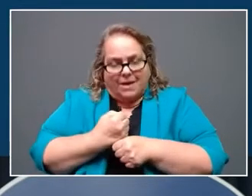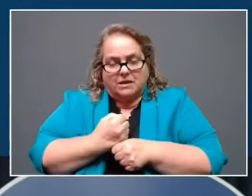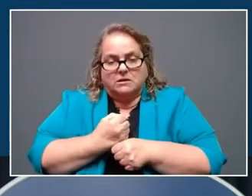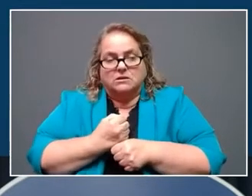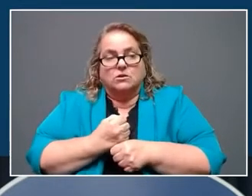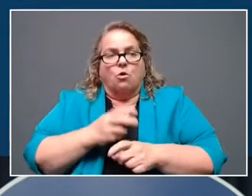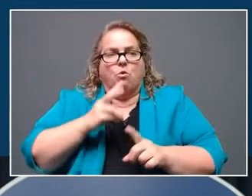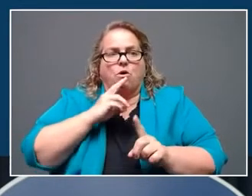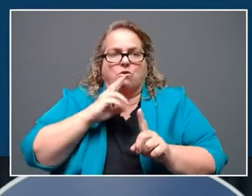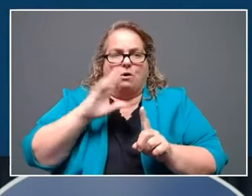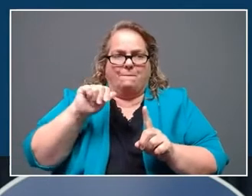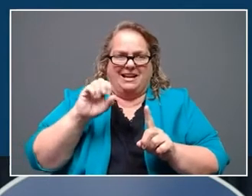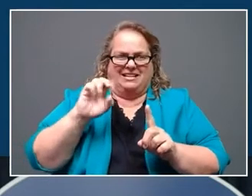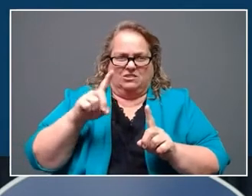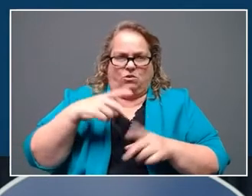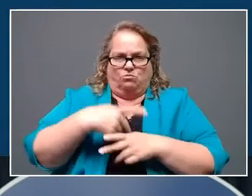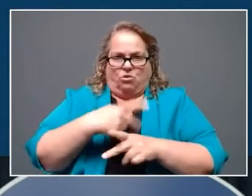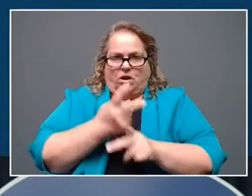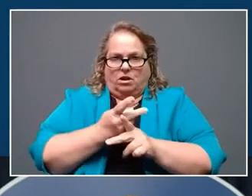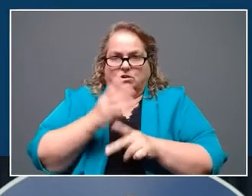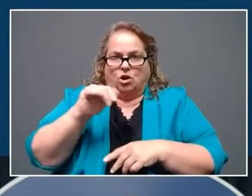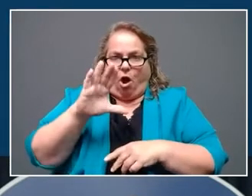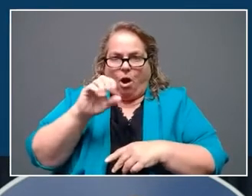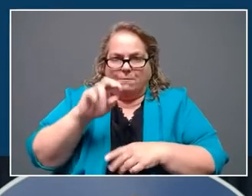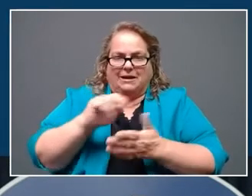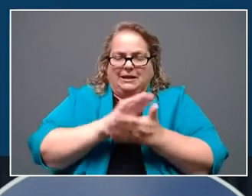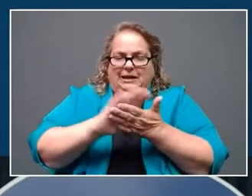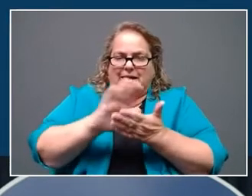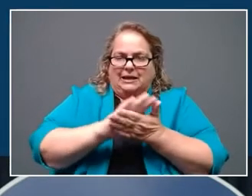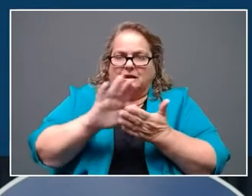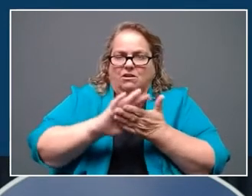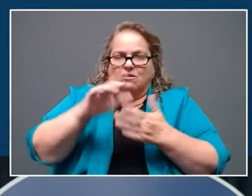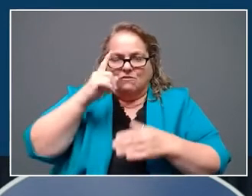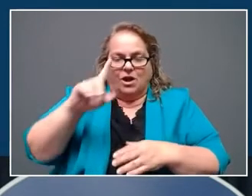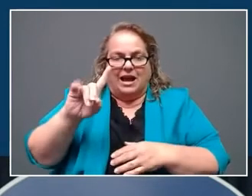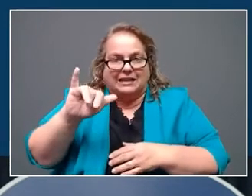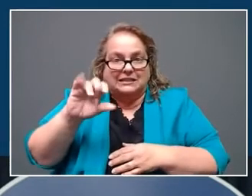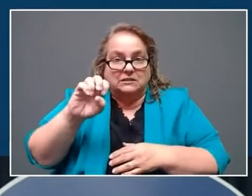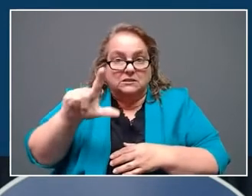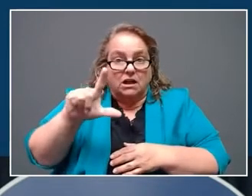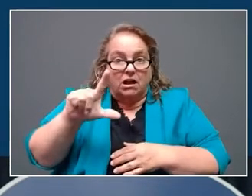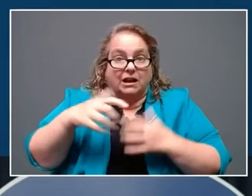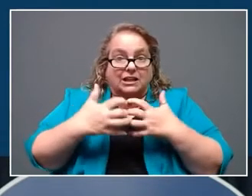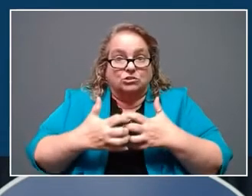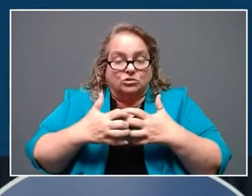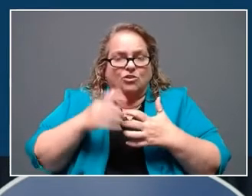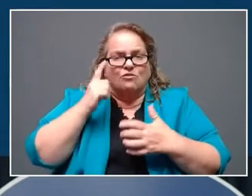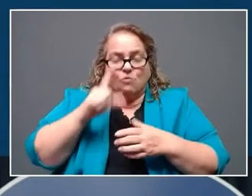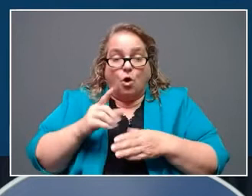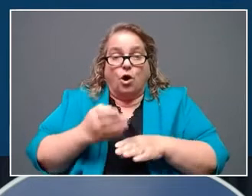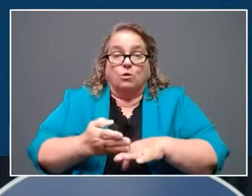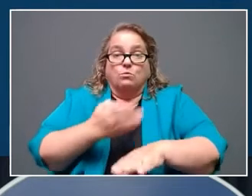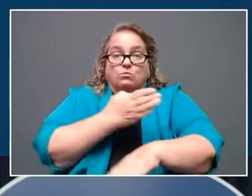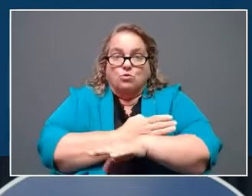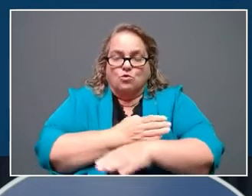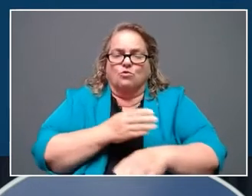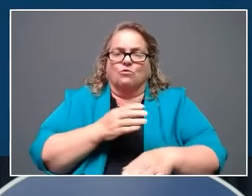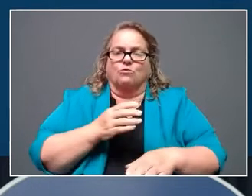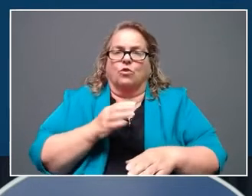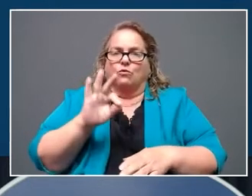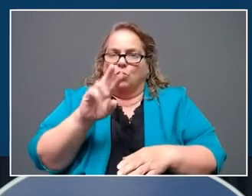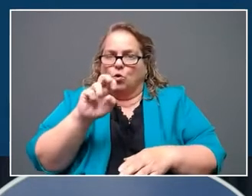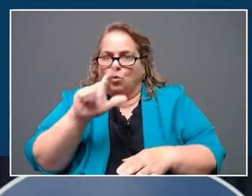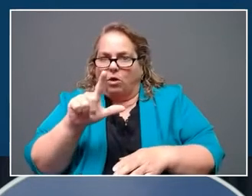carbon cleaning systems for diesel engines for improved fuel efficiency. Now the company is expanding to produce